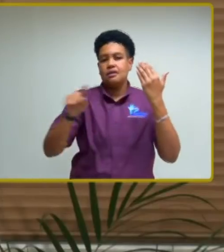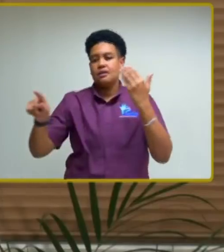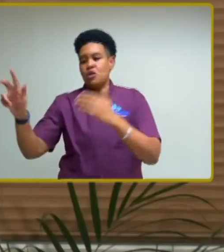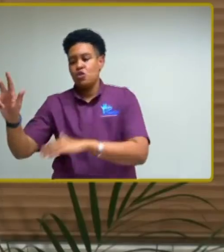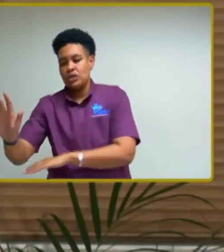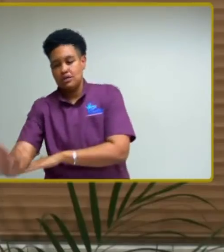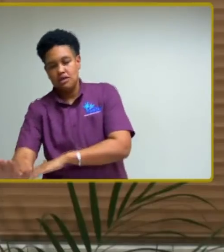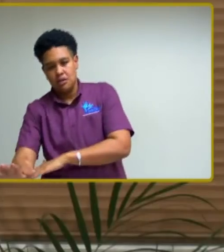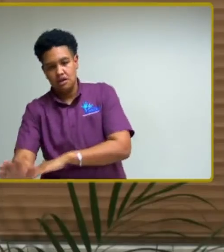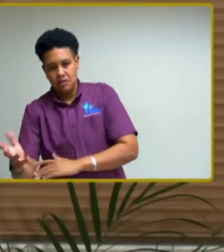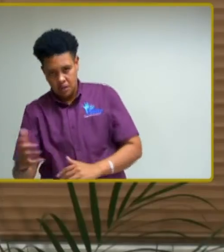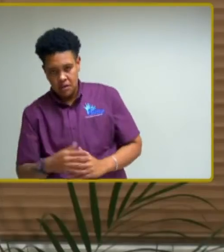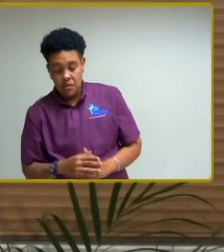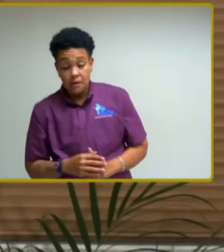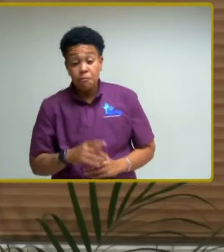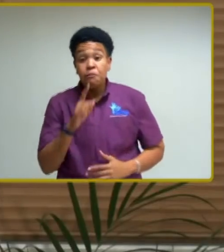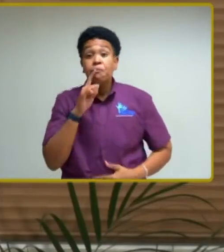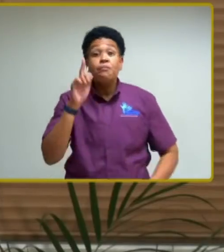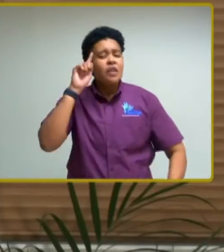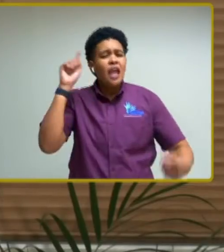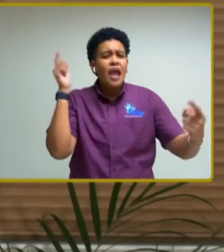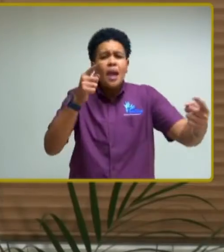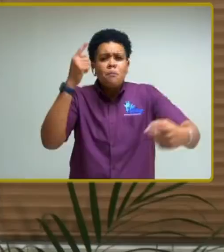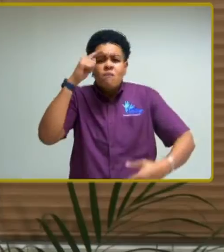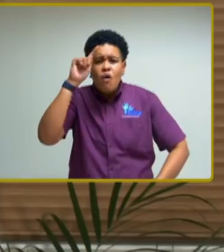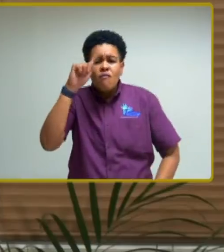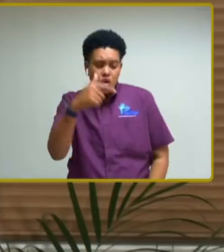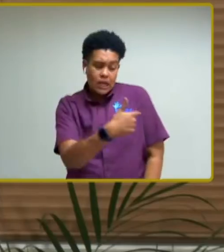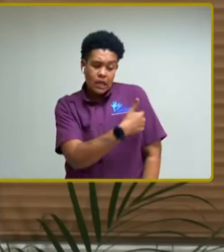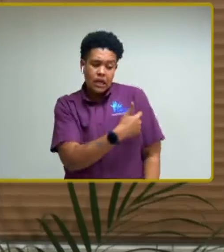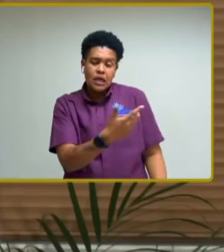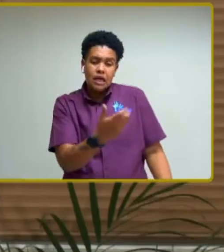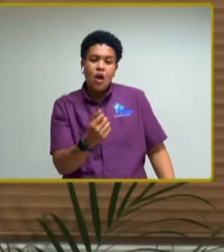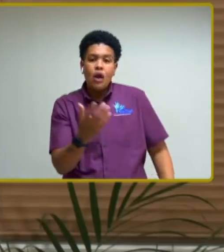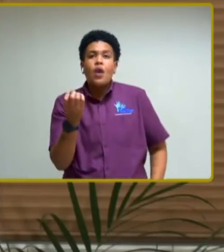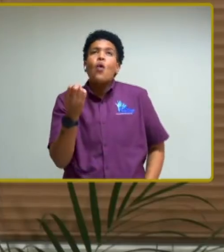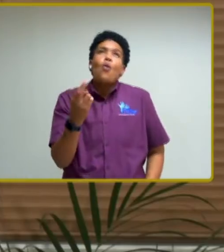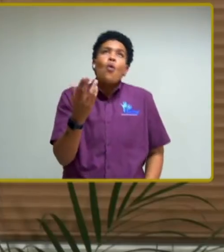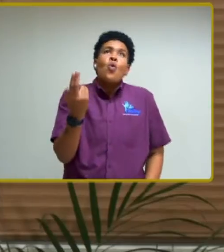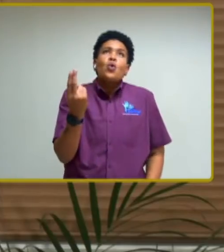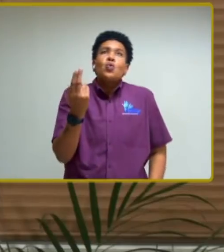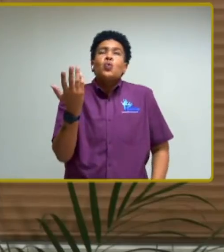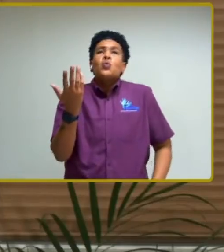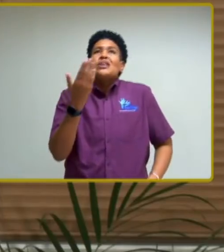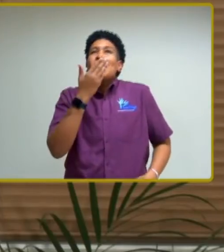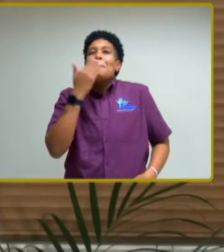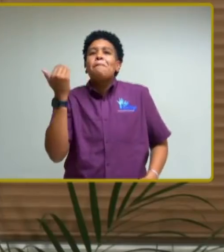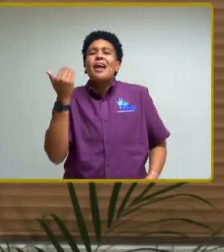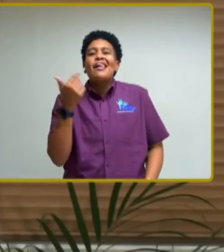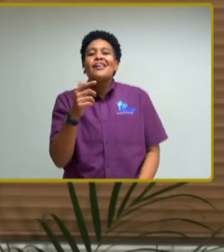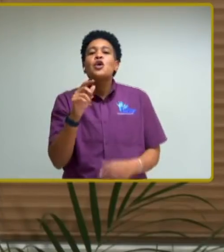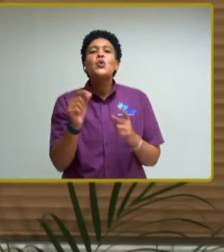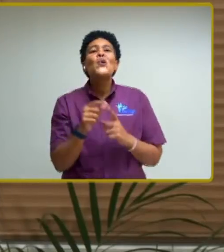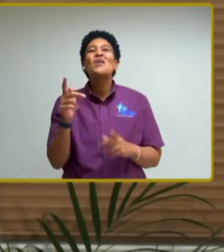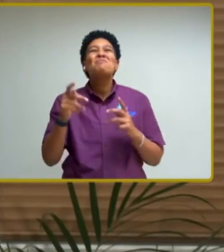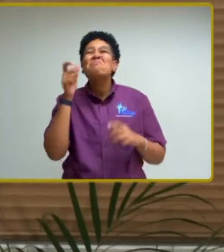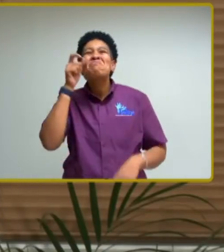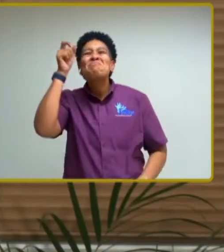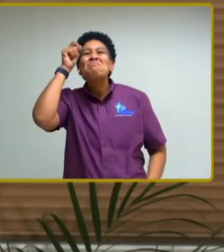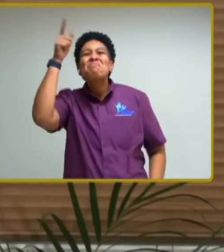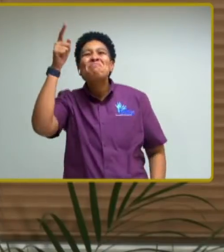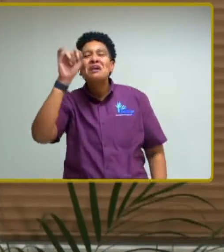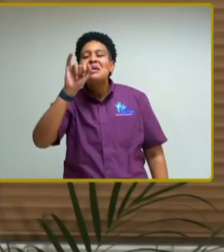p.m. The aim is to inoculate, or to use a term better understood, to